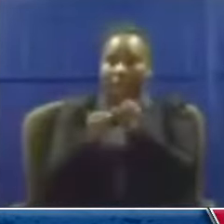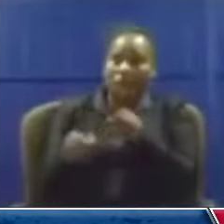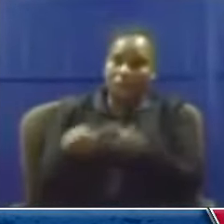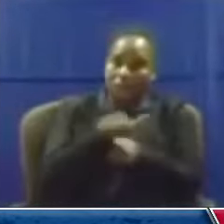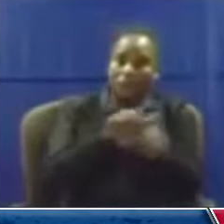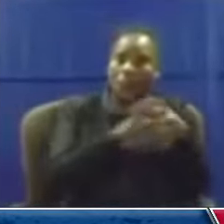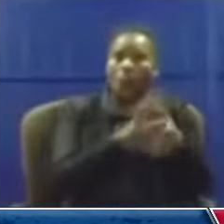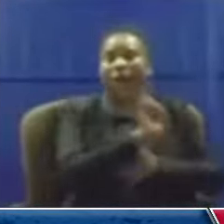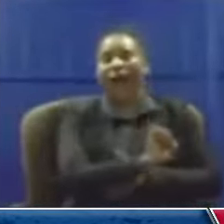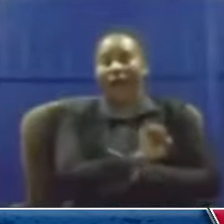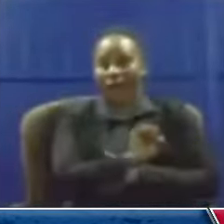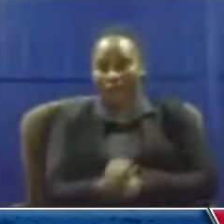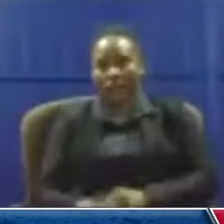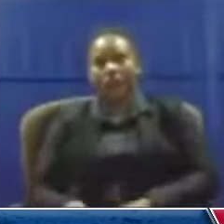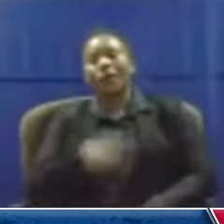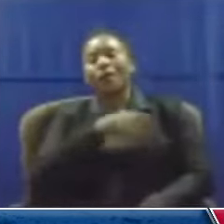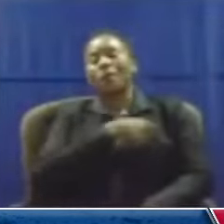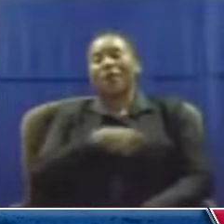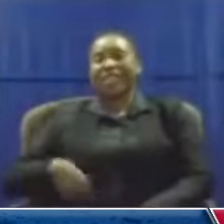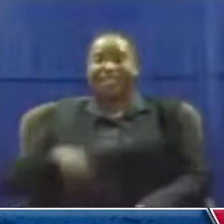Mr. President, you